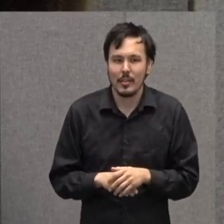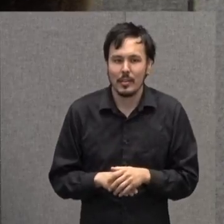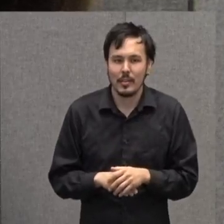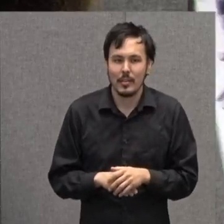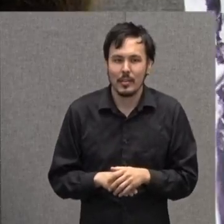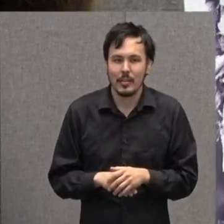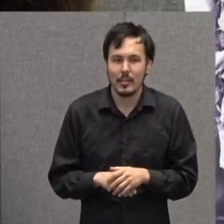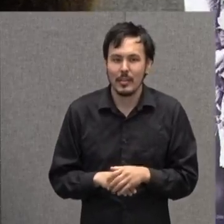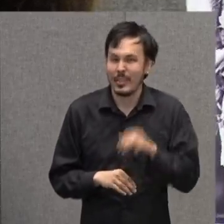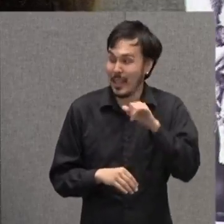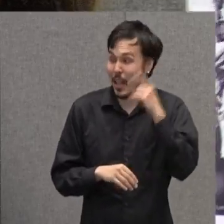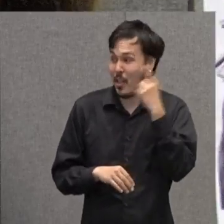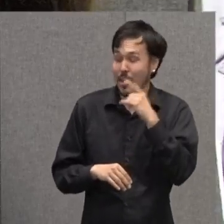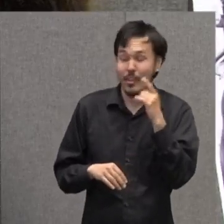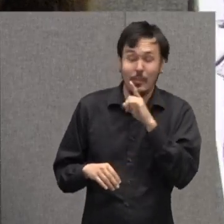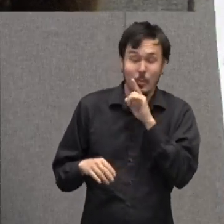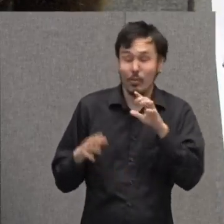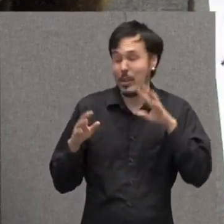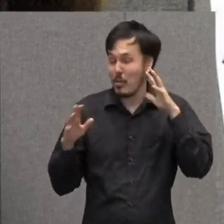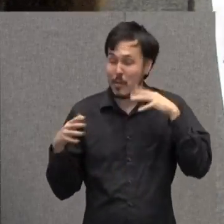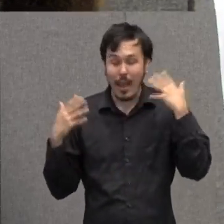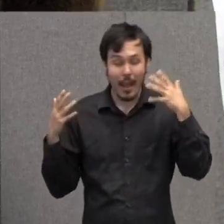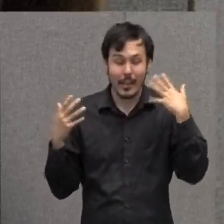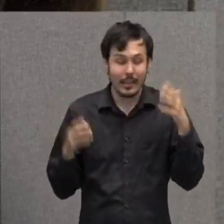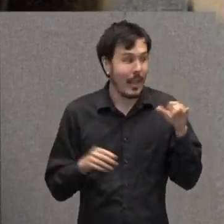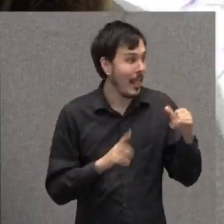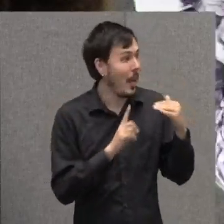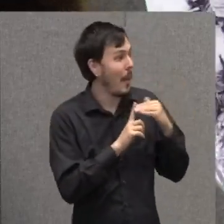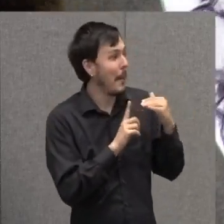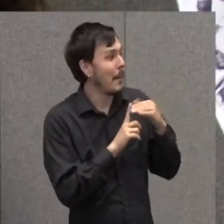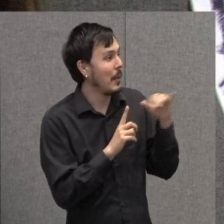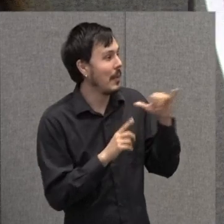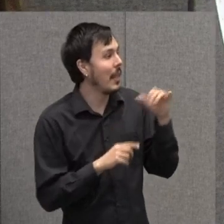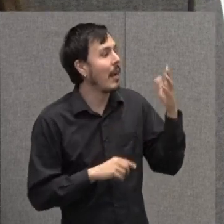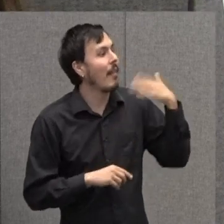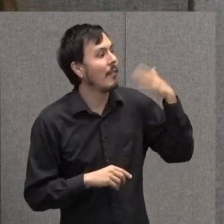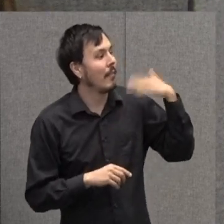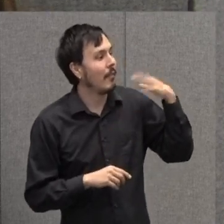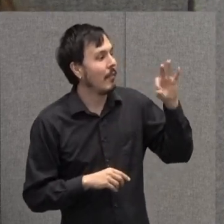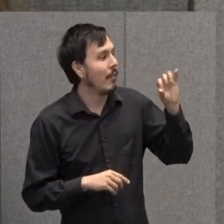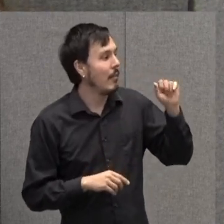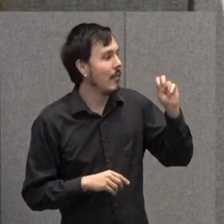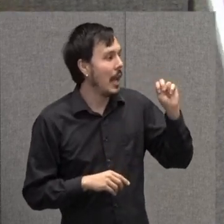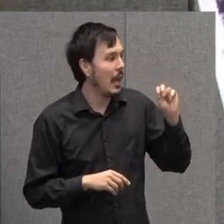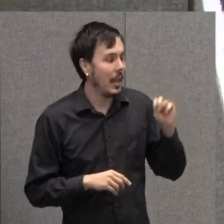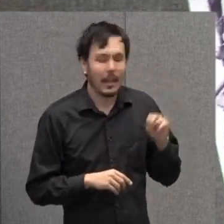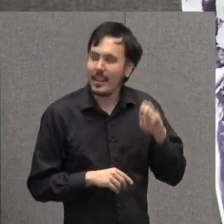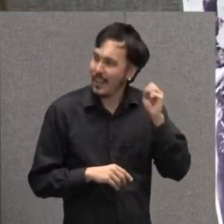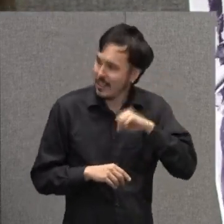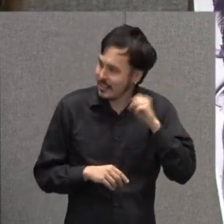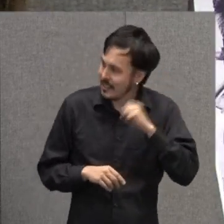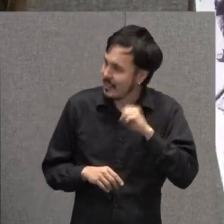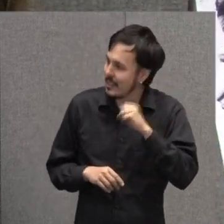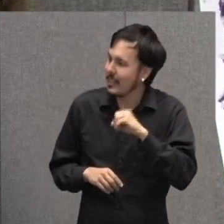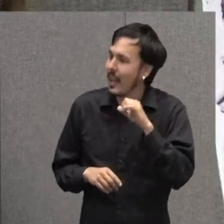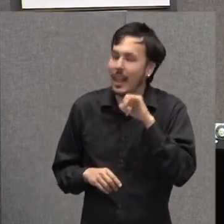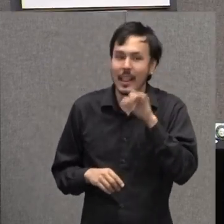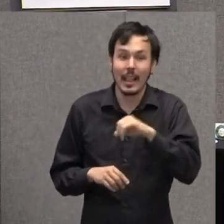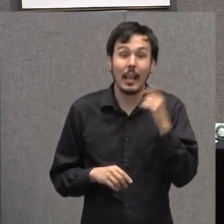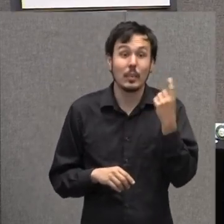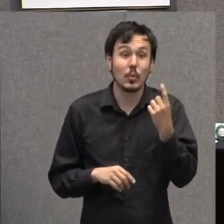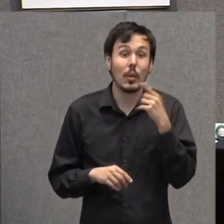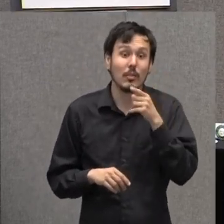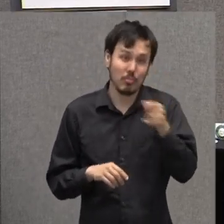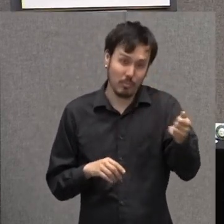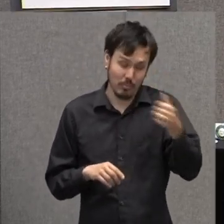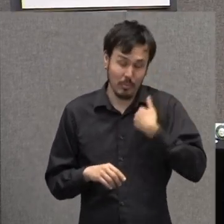Oh, that just looks like crazy. That one reminds me of a fan. Yes. Little handheld fans. And that's actually a technique that we're going to learn